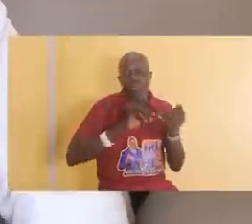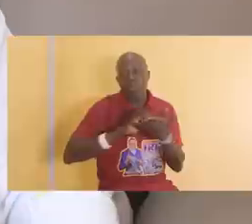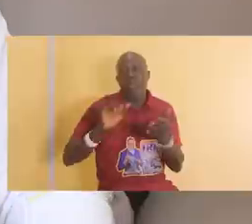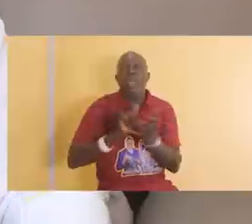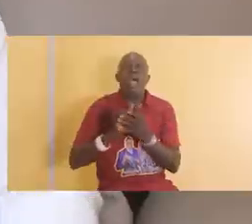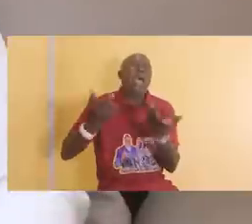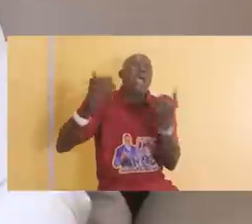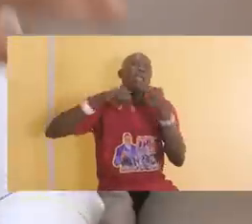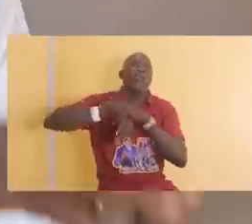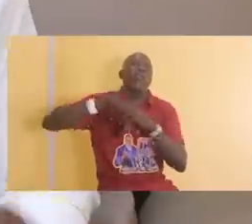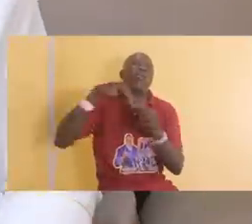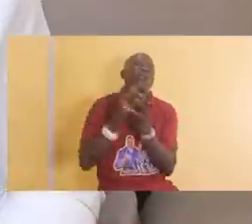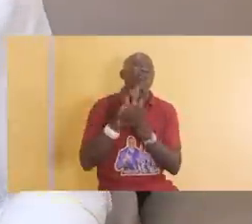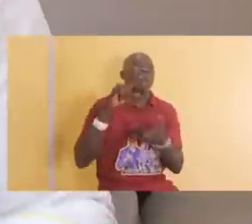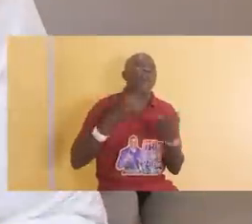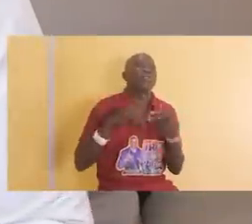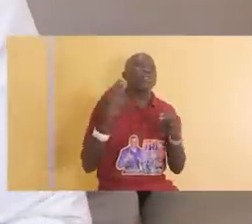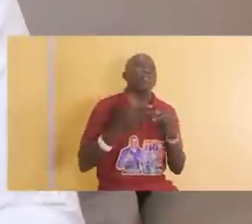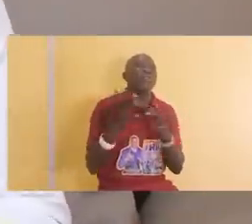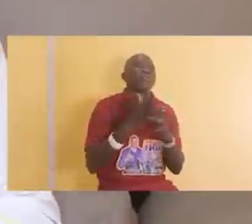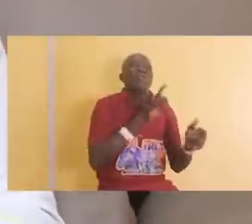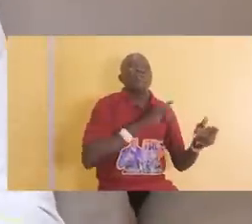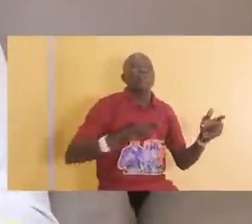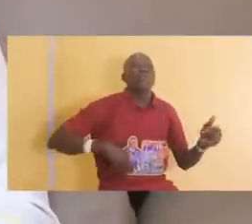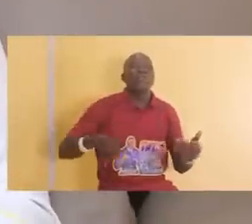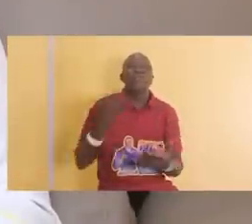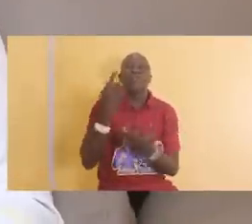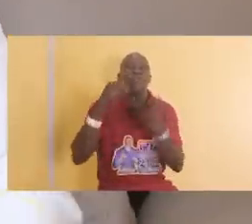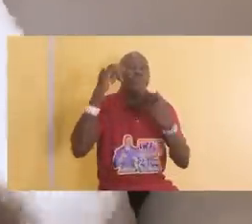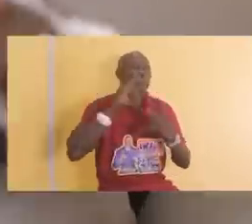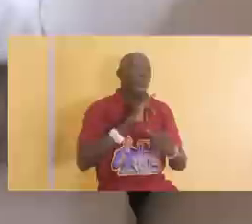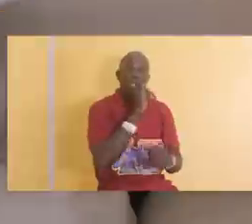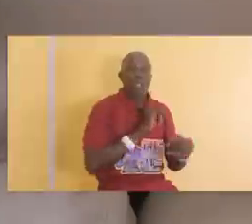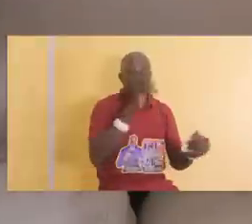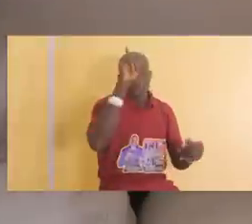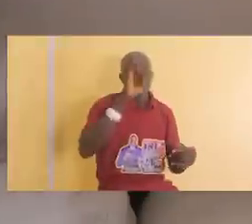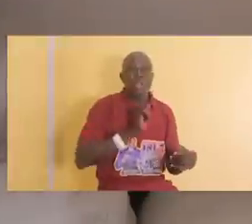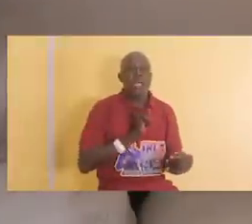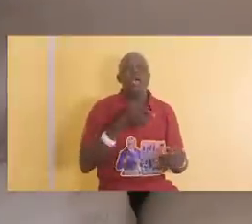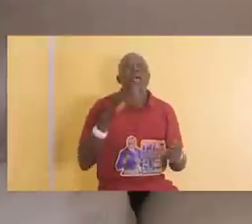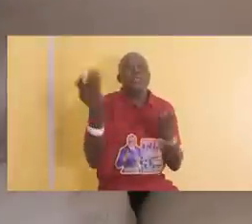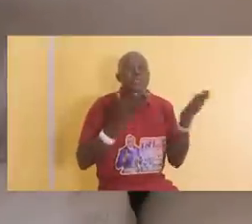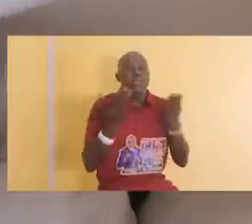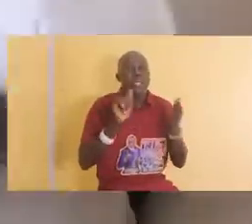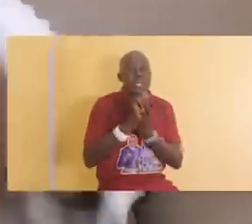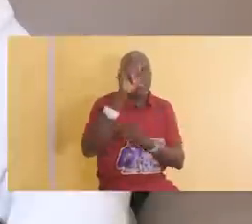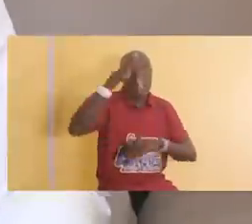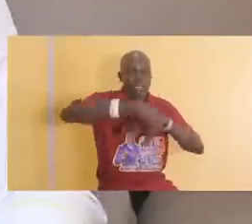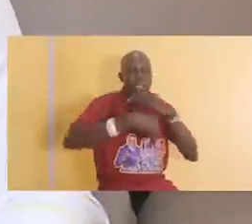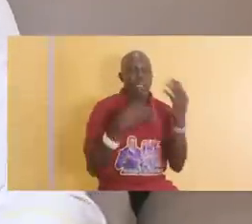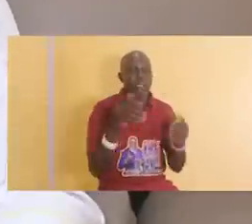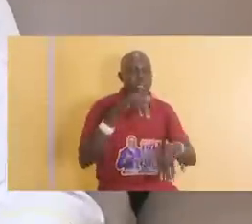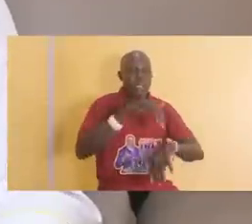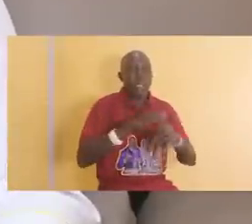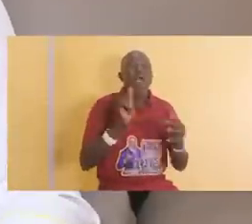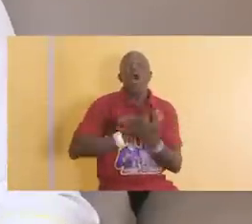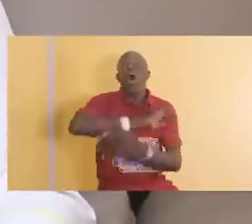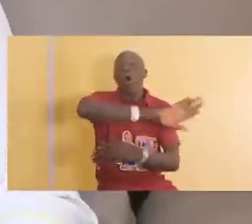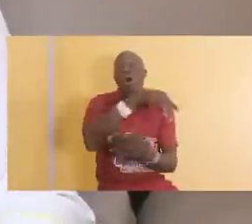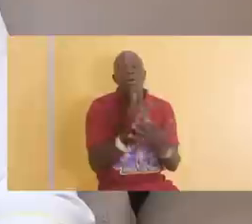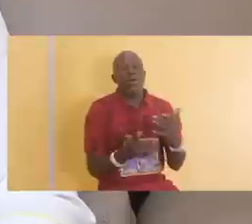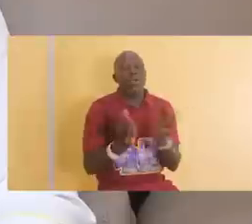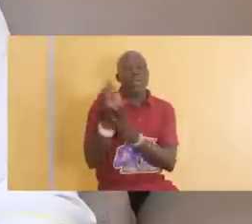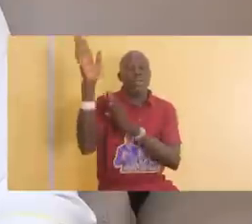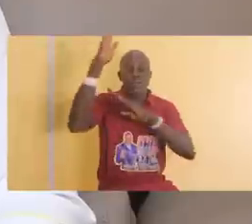that day ni oruko Oluwa. The God of Israel. Eni ti emi nse. The one I serve. Ni oso ati mi o. Both there and I. Gbogbo eru awon